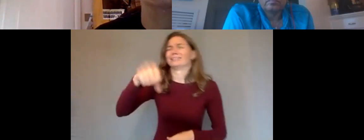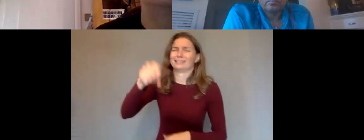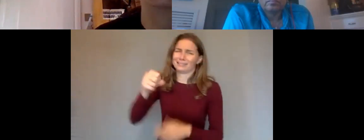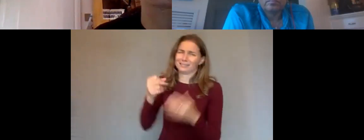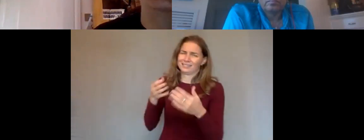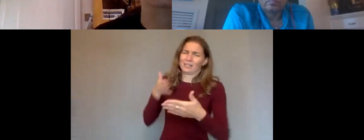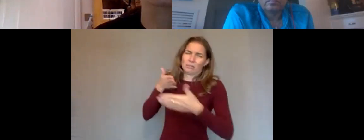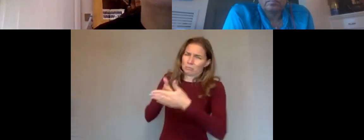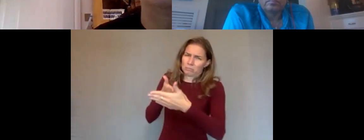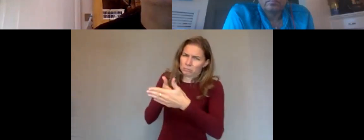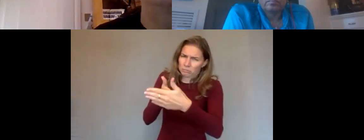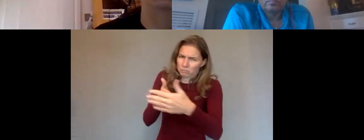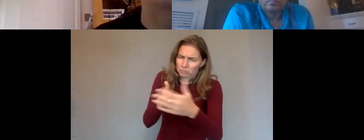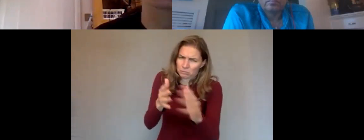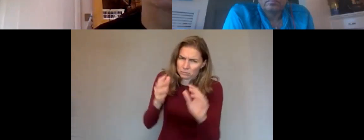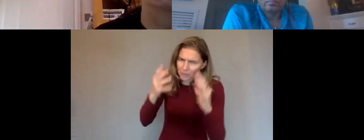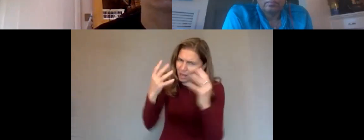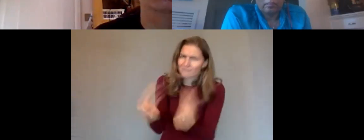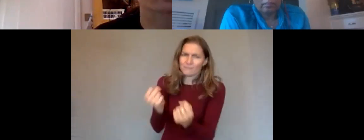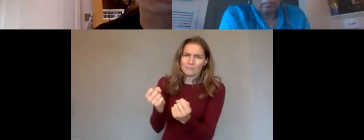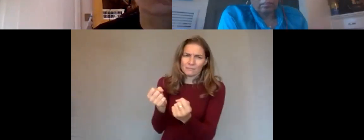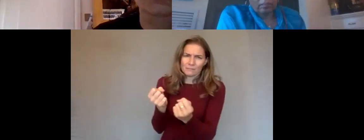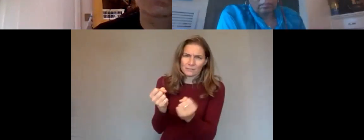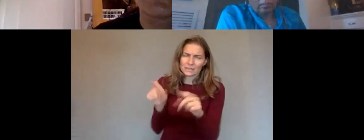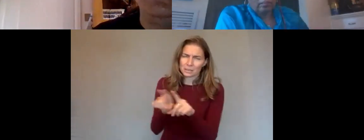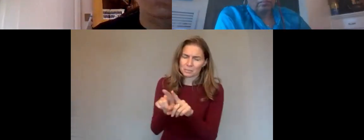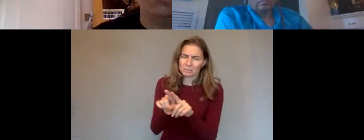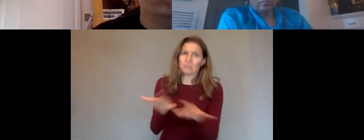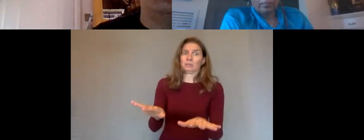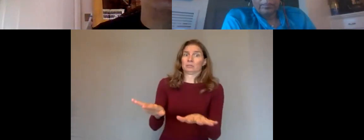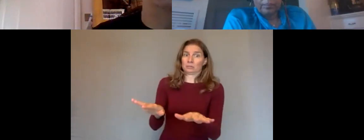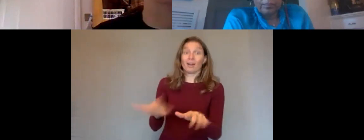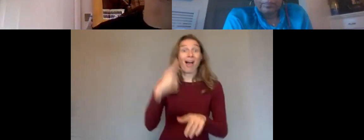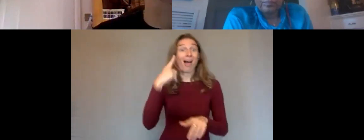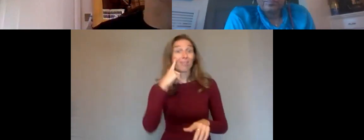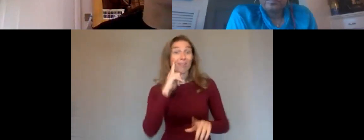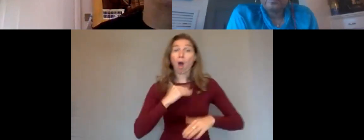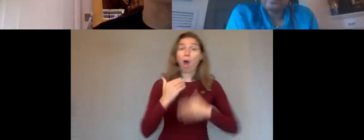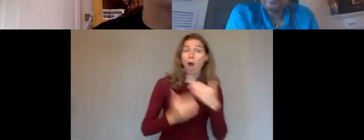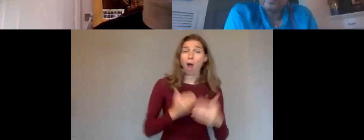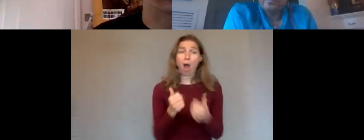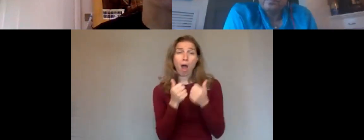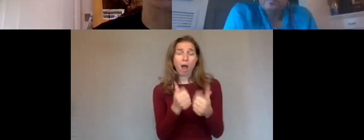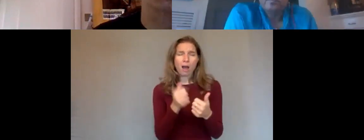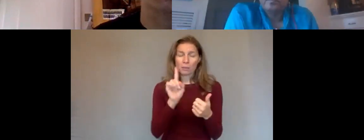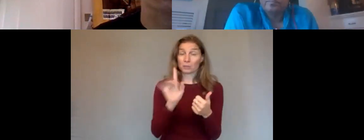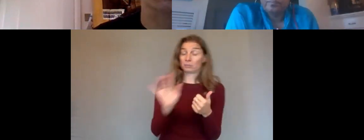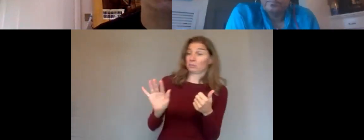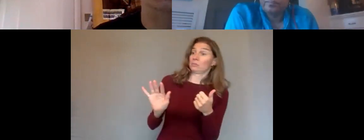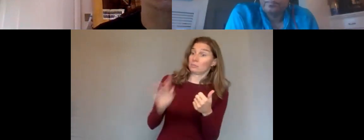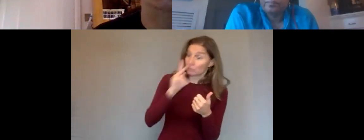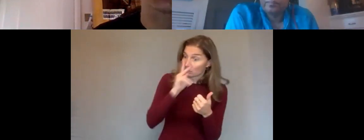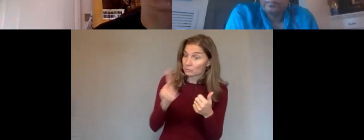in some of this technology and has made people I suppose, recognize how